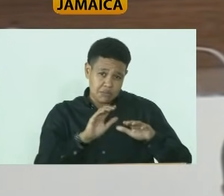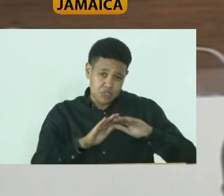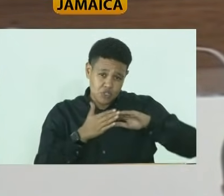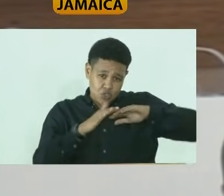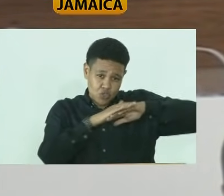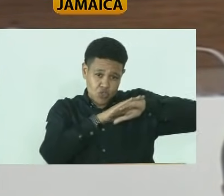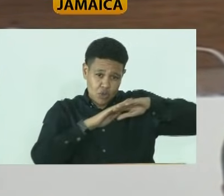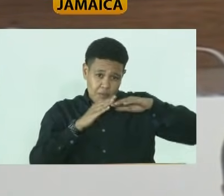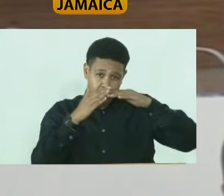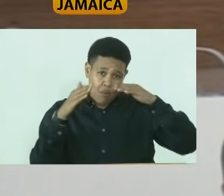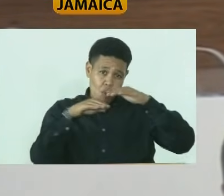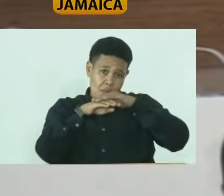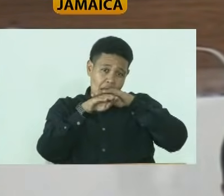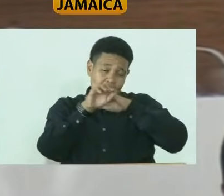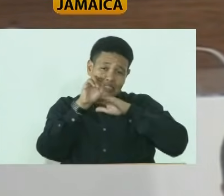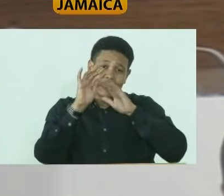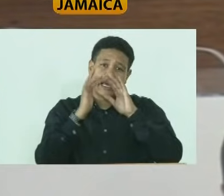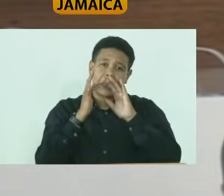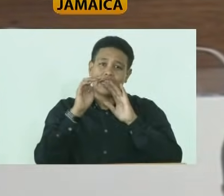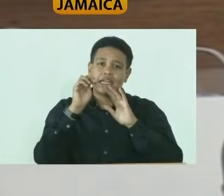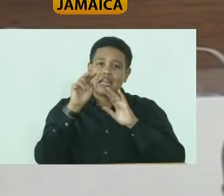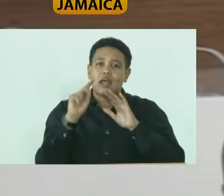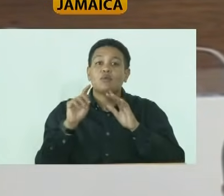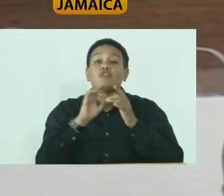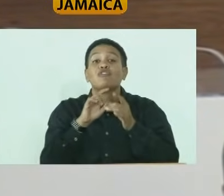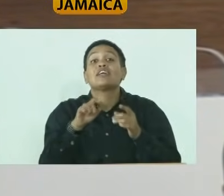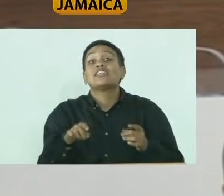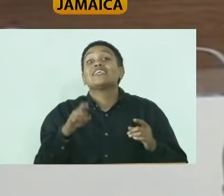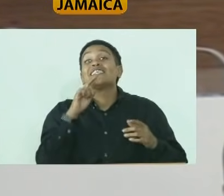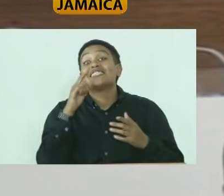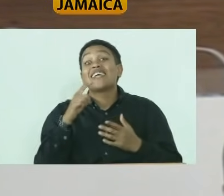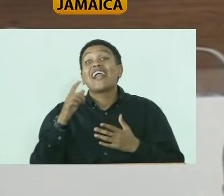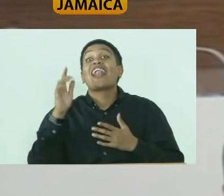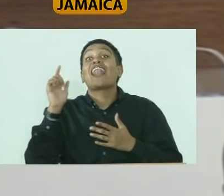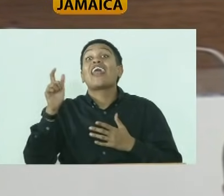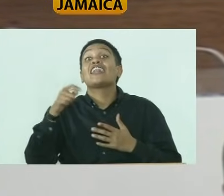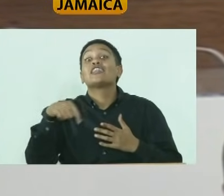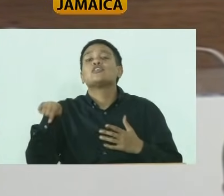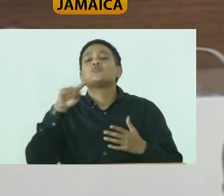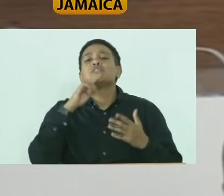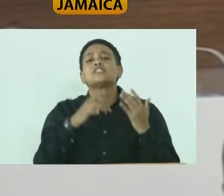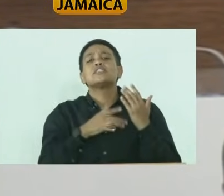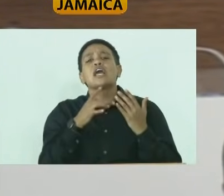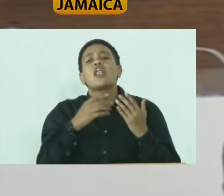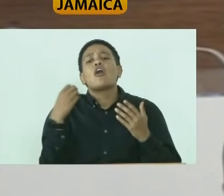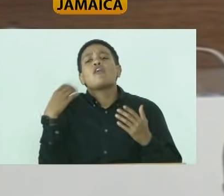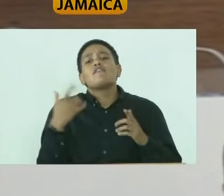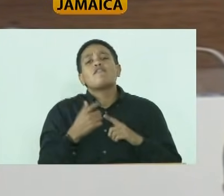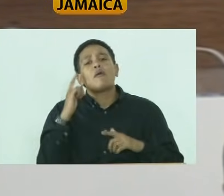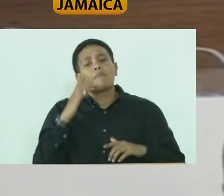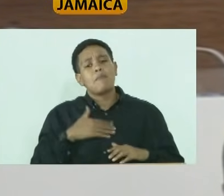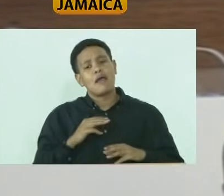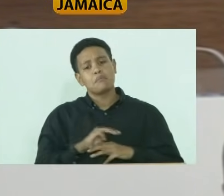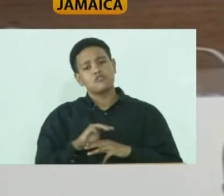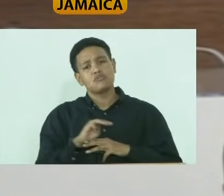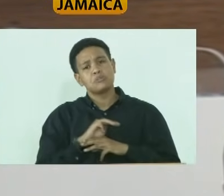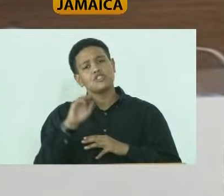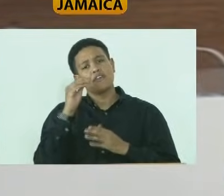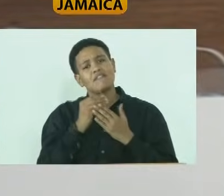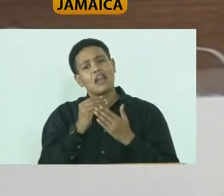open access network. In this regard, later this week, the technical officers from my ministry, the Ministry of Finance and Public